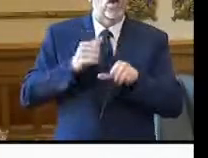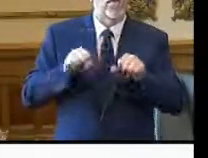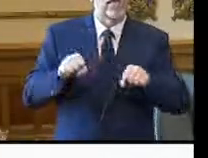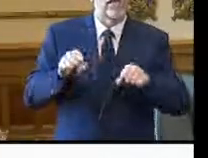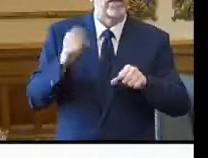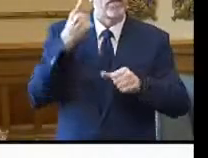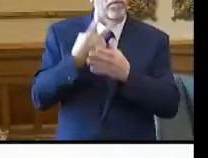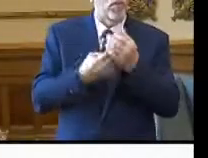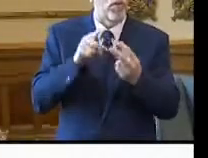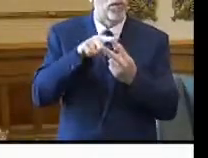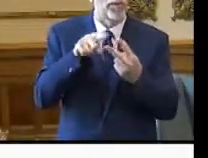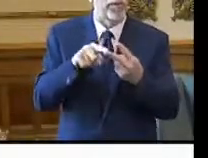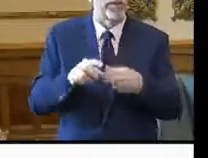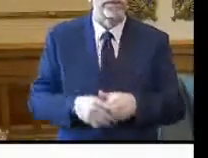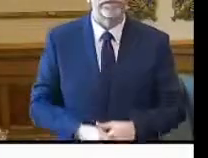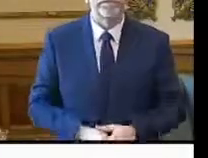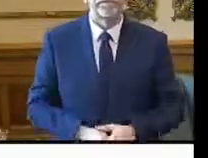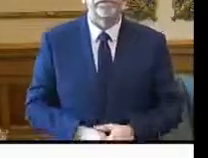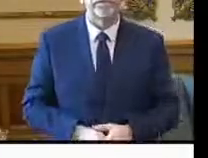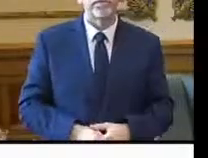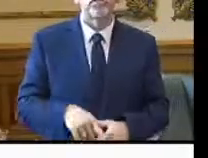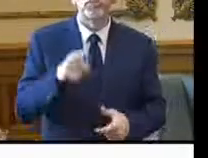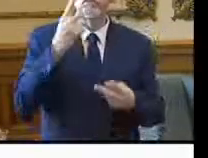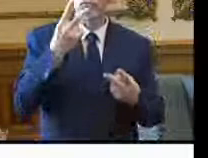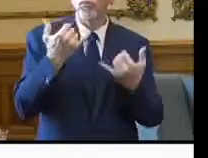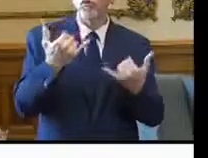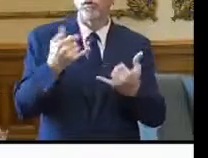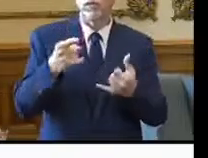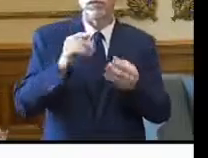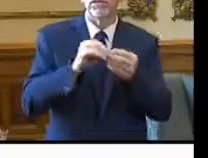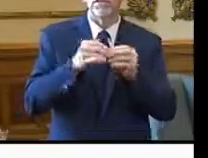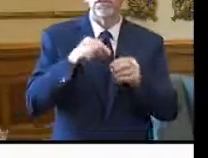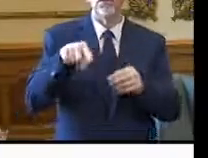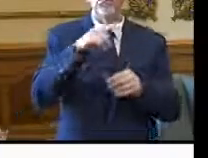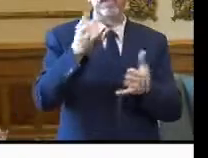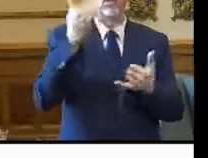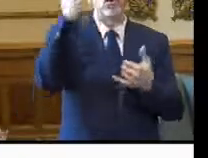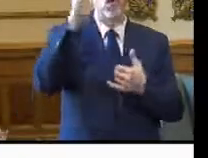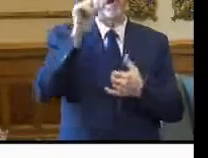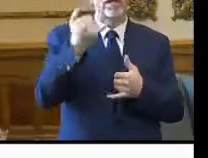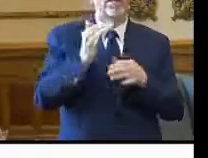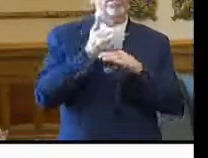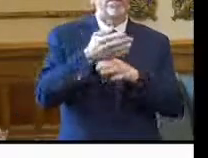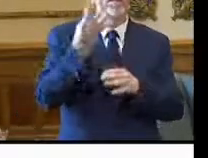for both across the state. As you saw today, the number of known cases has now topped